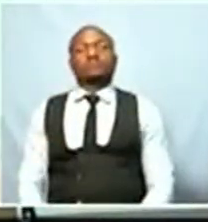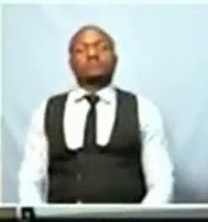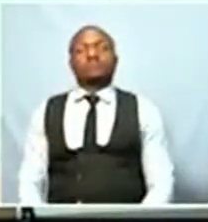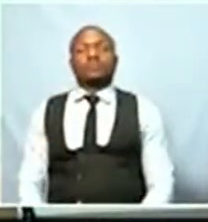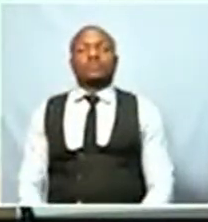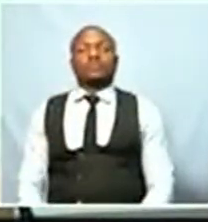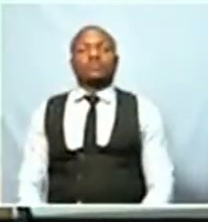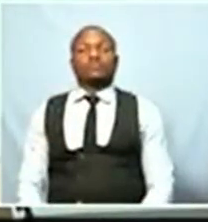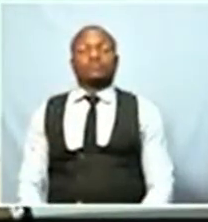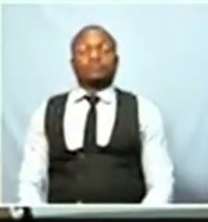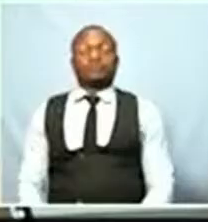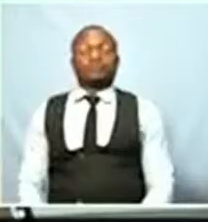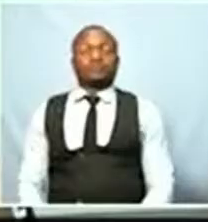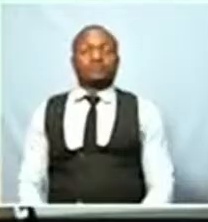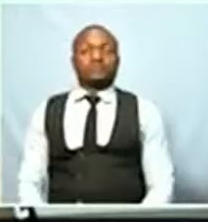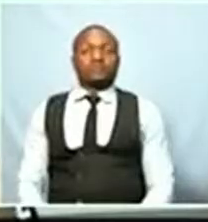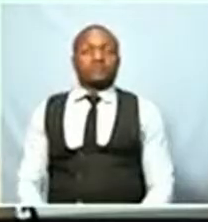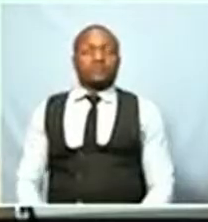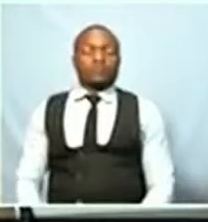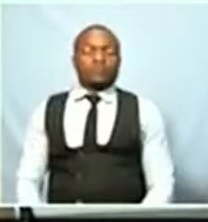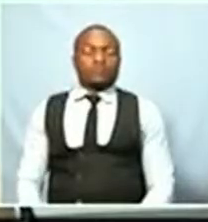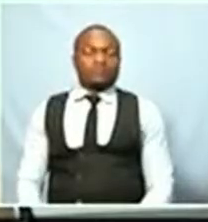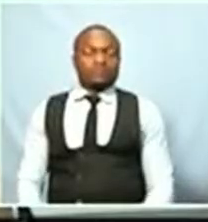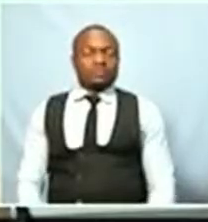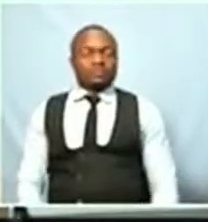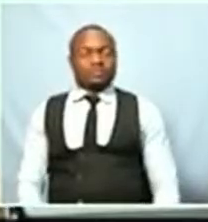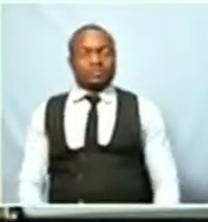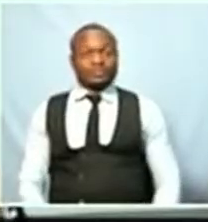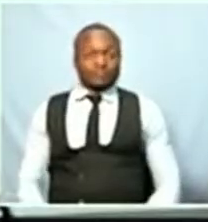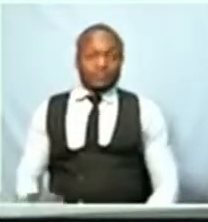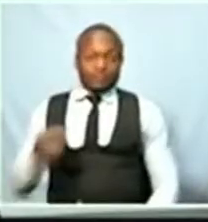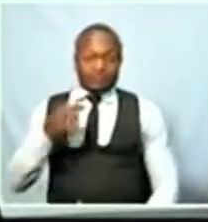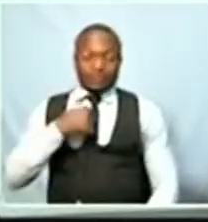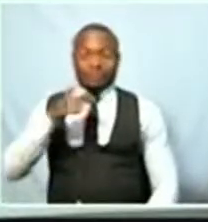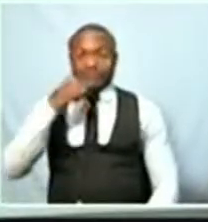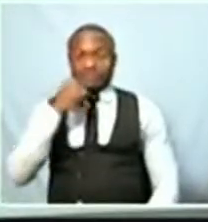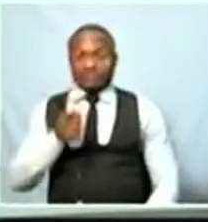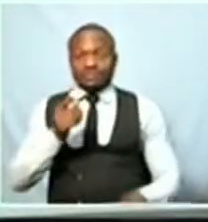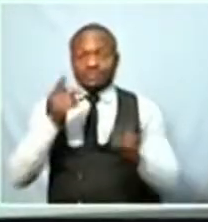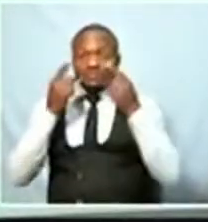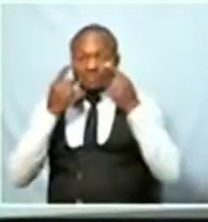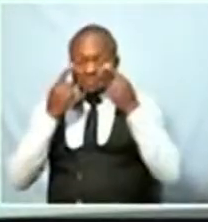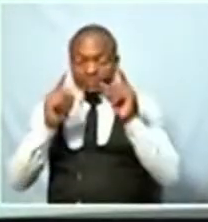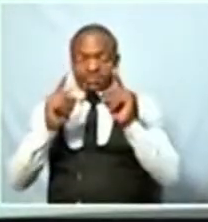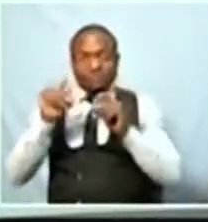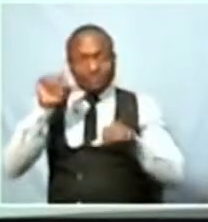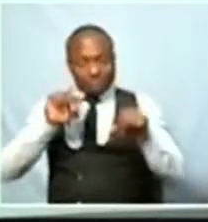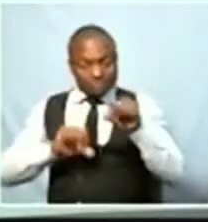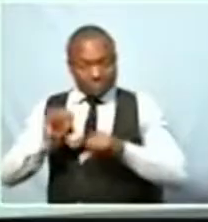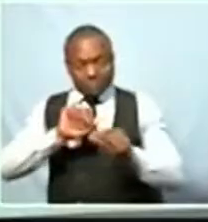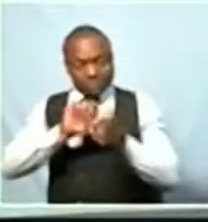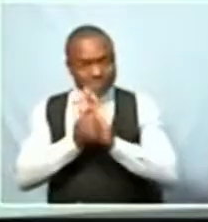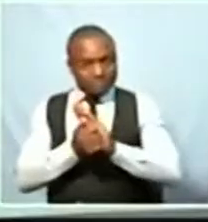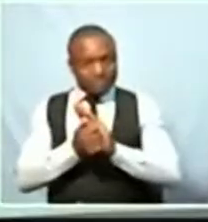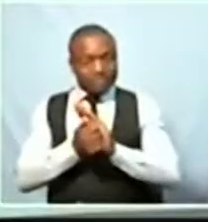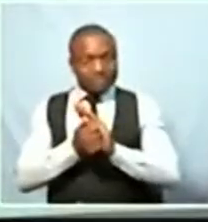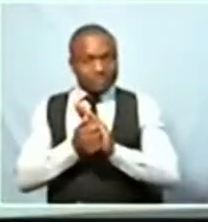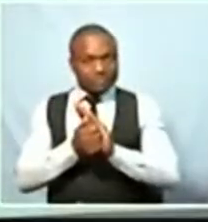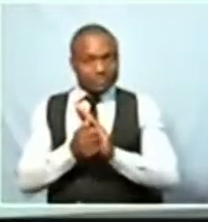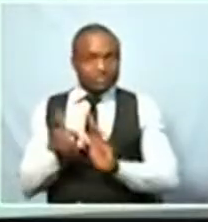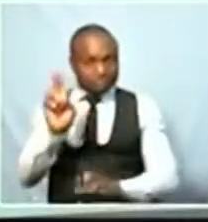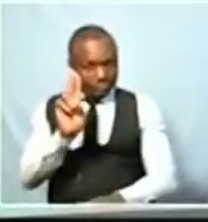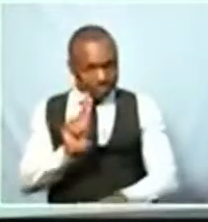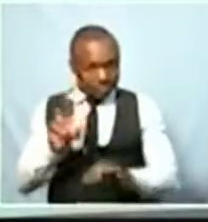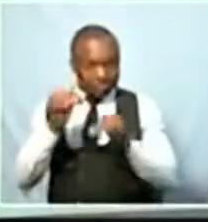I am taking the solace in the fact that, like I mentioned, this Public Audit Act has been operationalized. It's